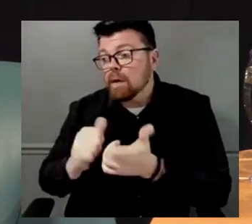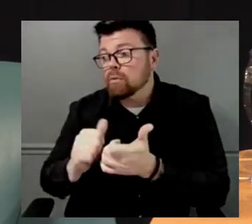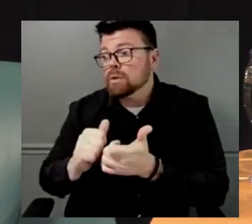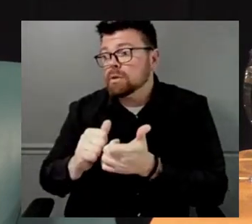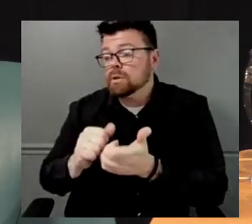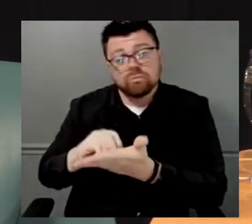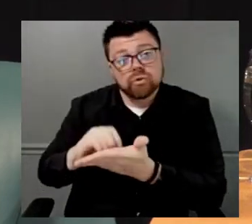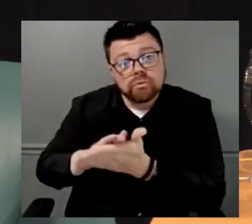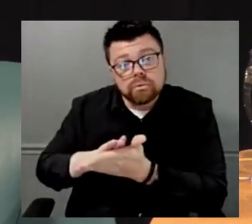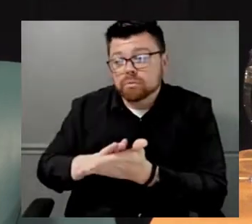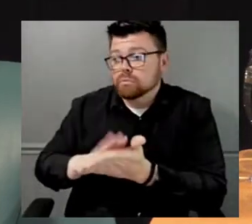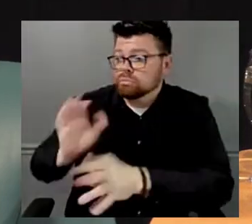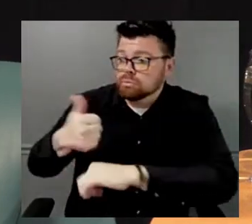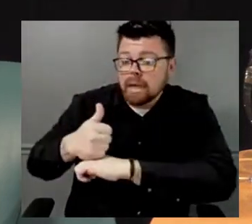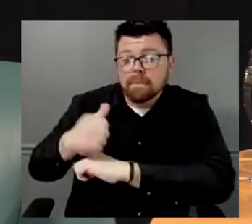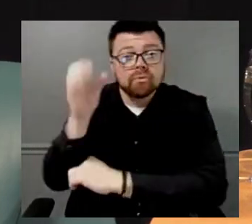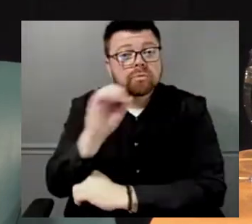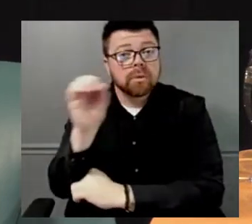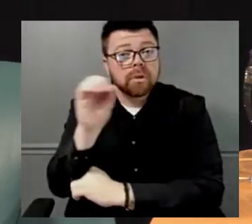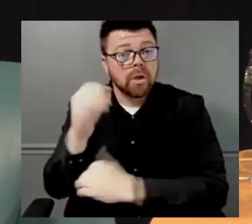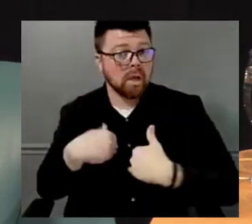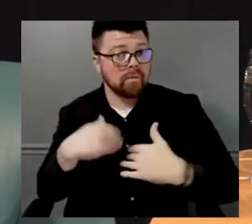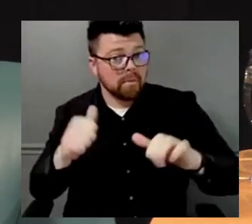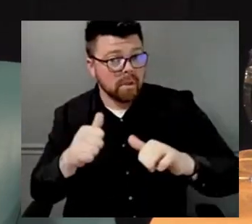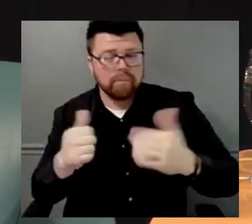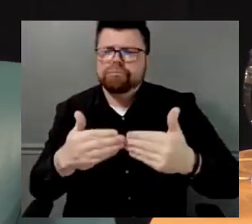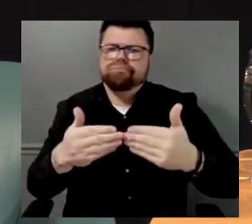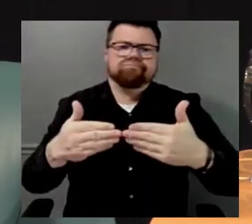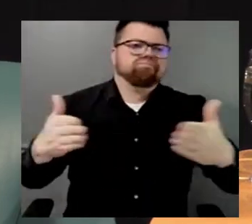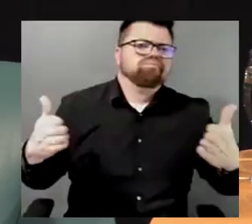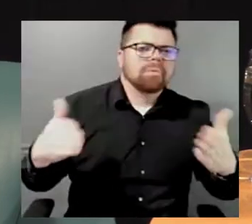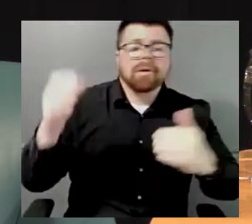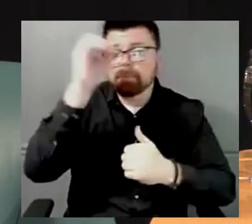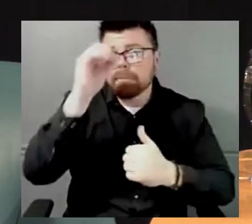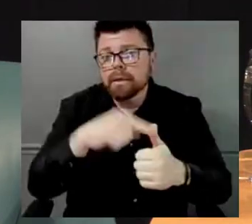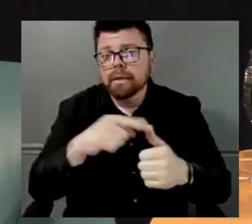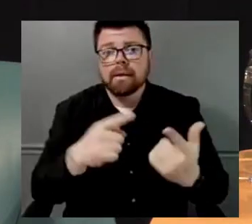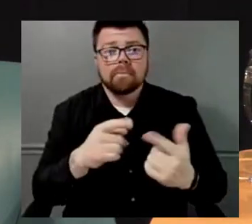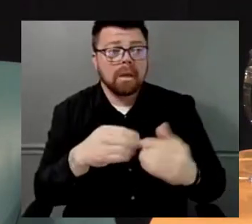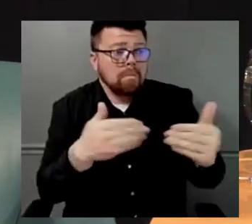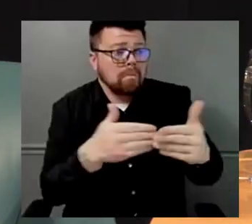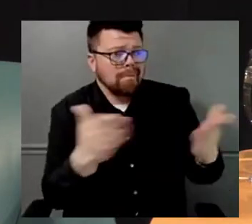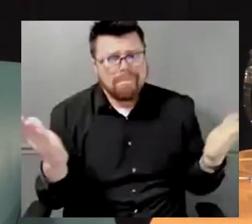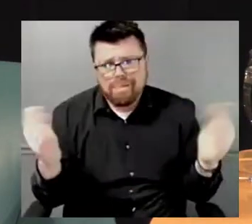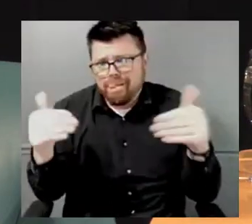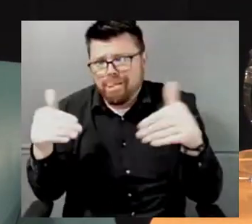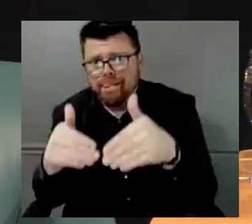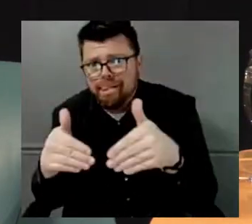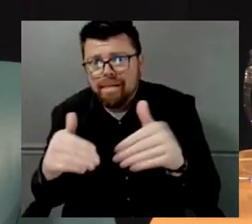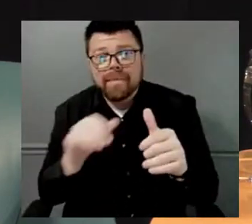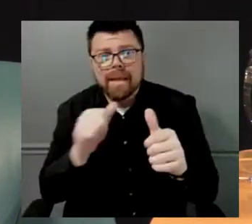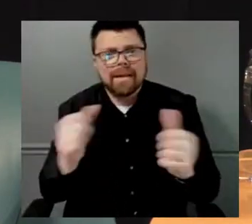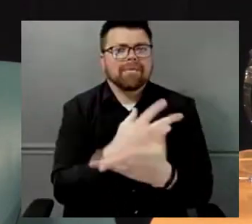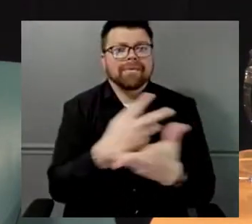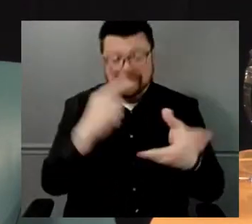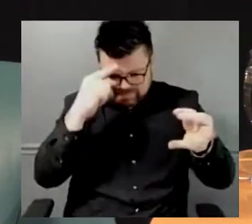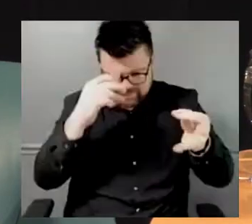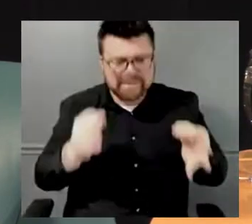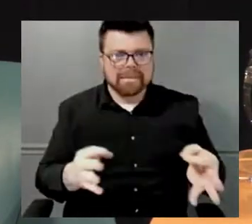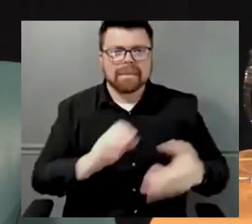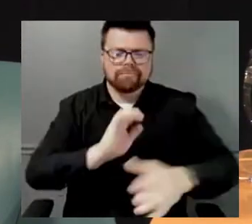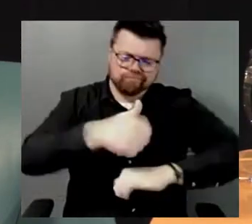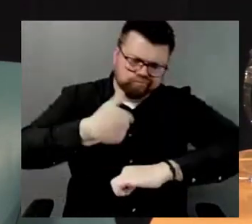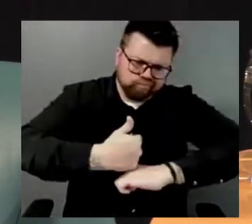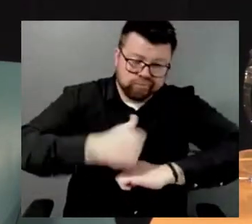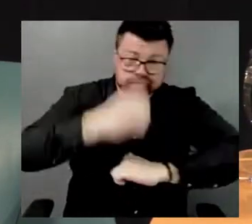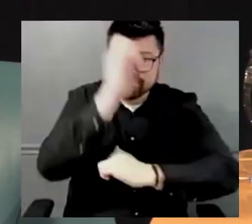You have the ability to write an opinion more broadly or more narrowly. Not everything has to be decided in an opinion. And we